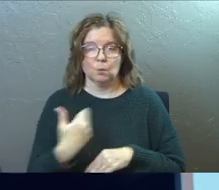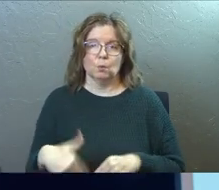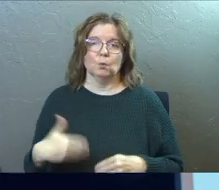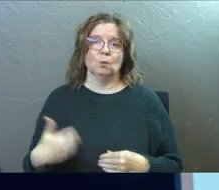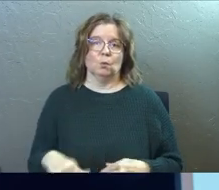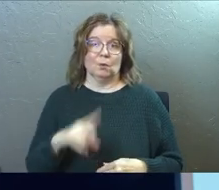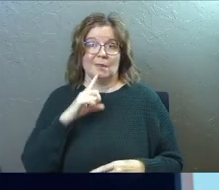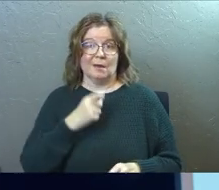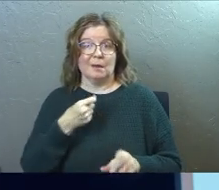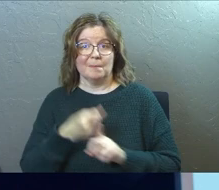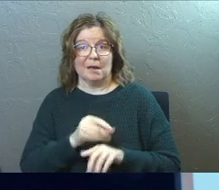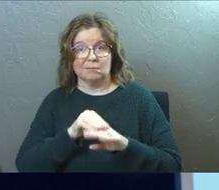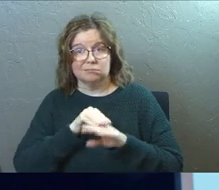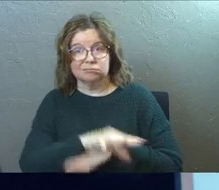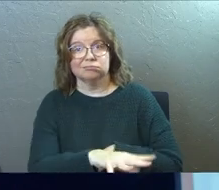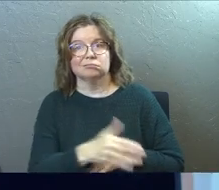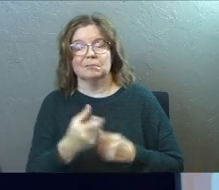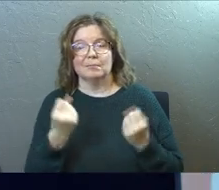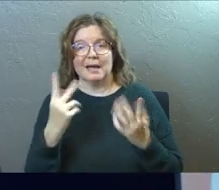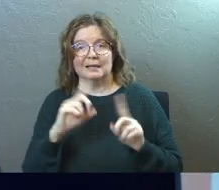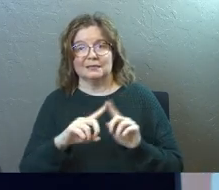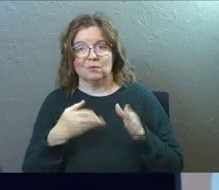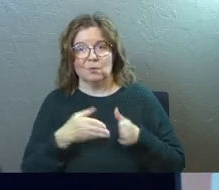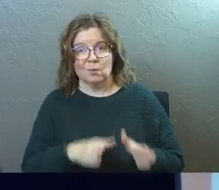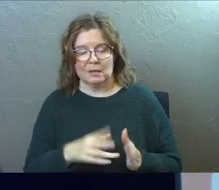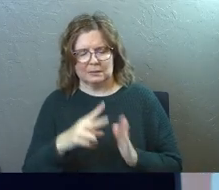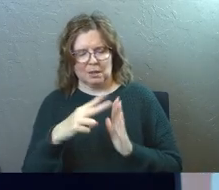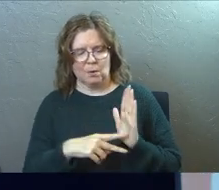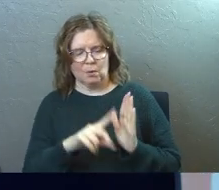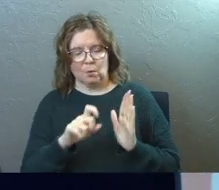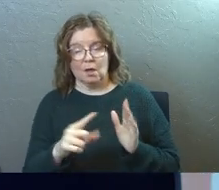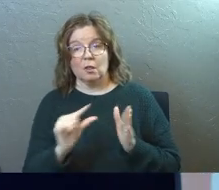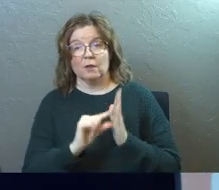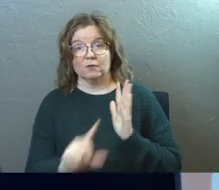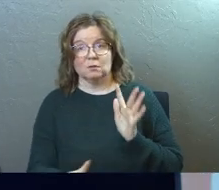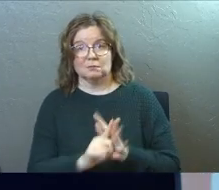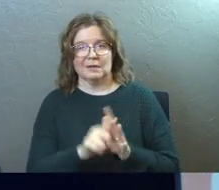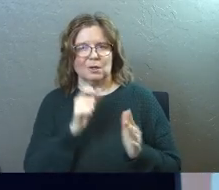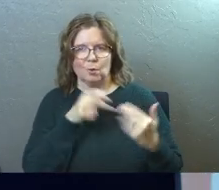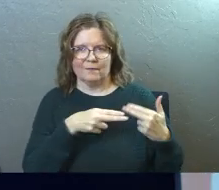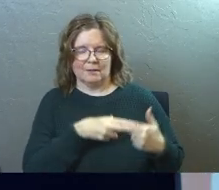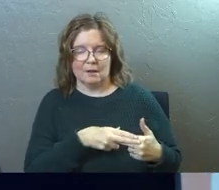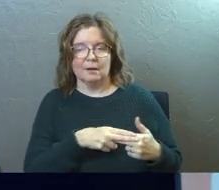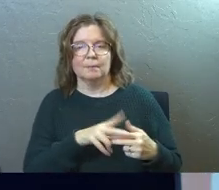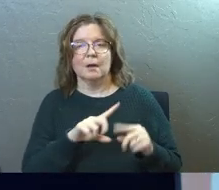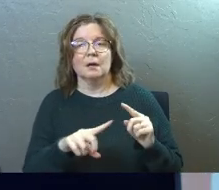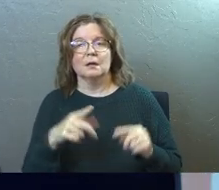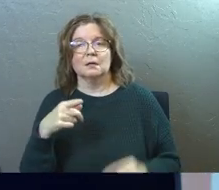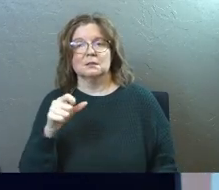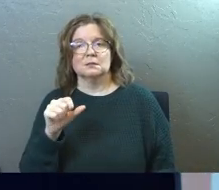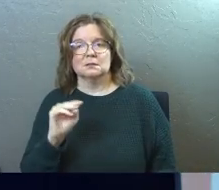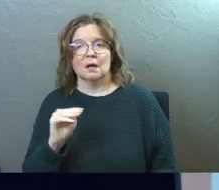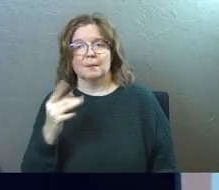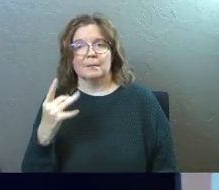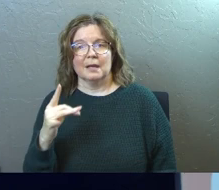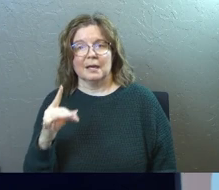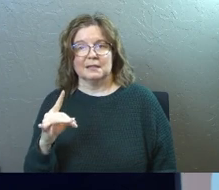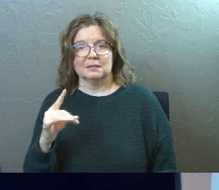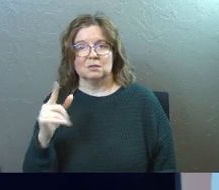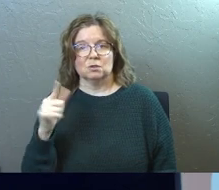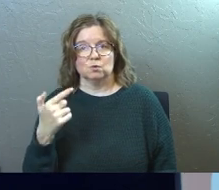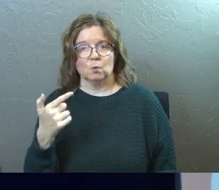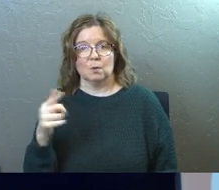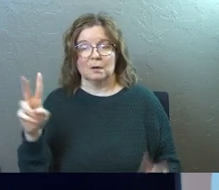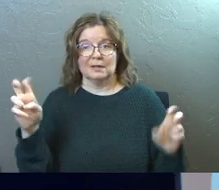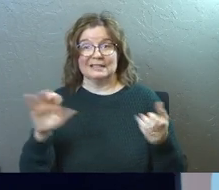significant and they are impactful in so many different ways. As I read this question, the verse that came to my mind, and I don't have a slide for this, is Psalm 18:21. It says, death and life are